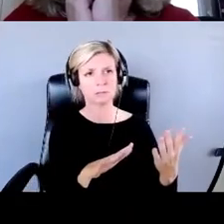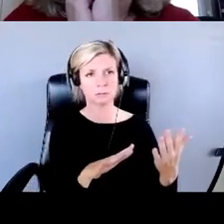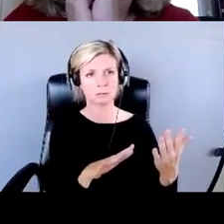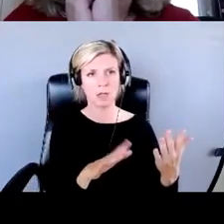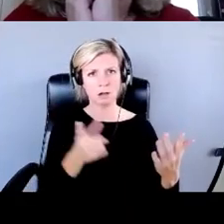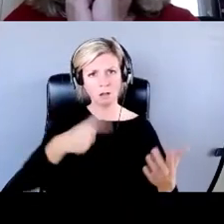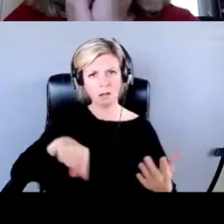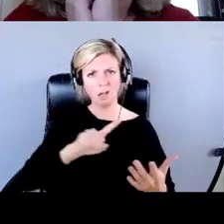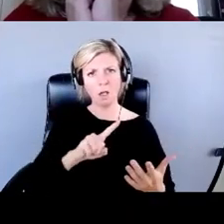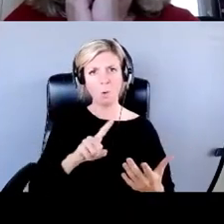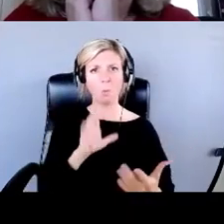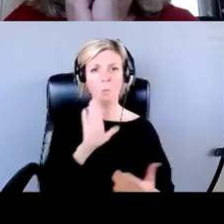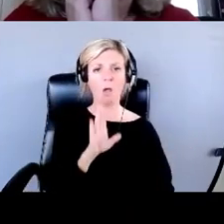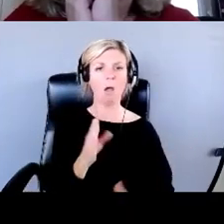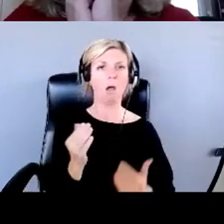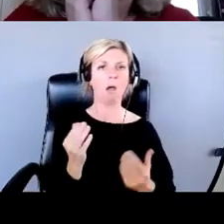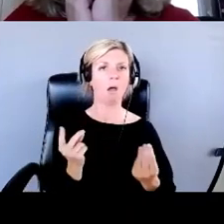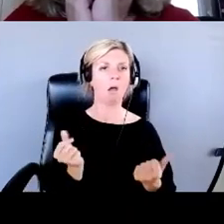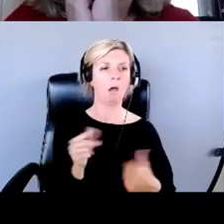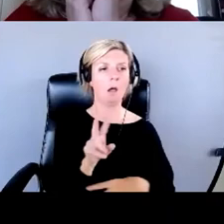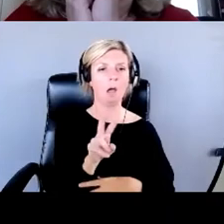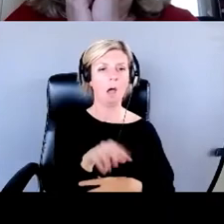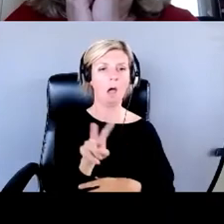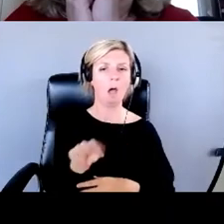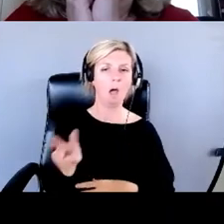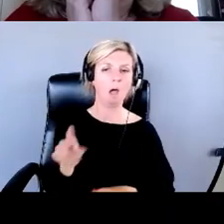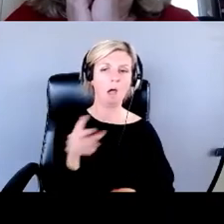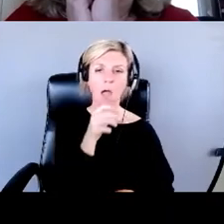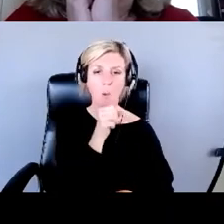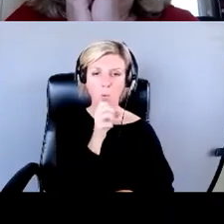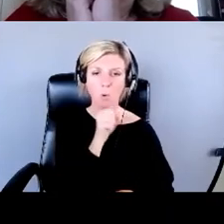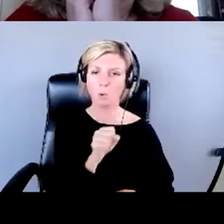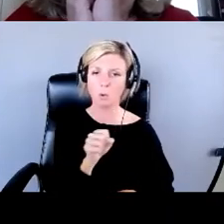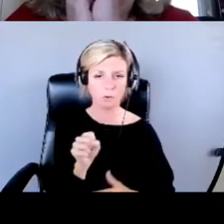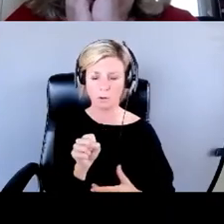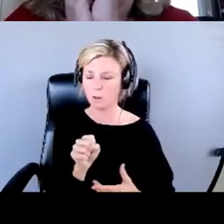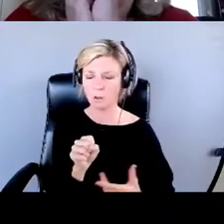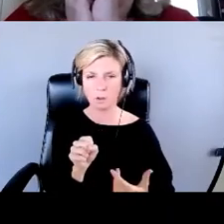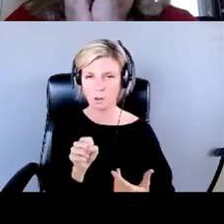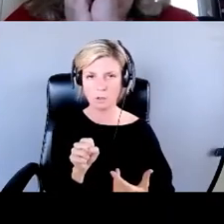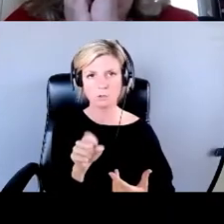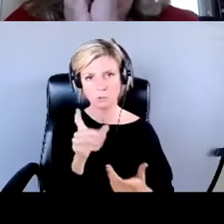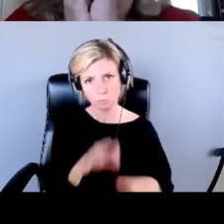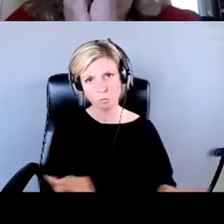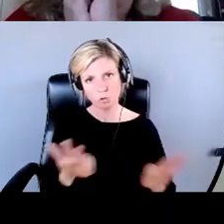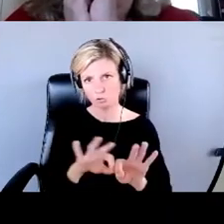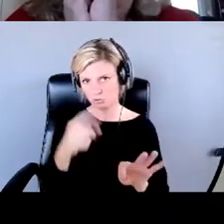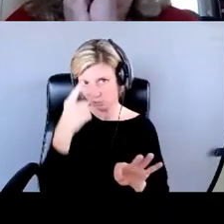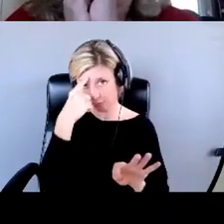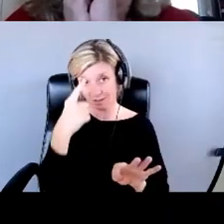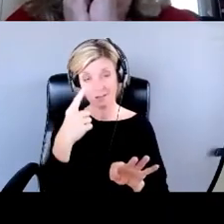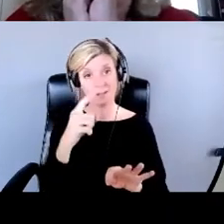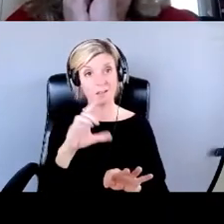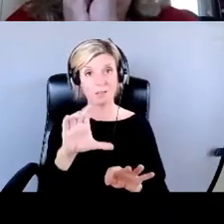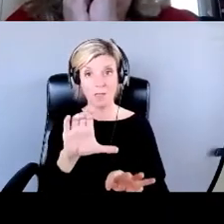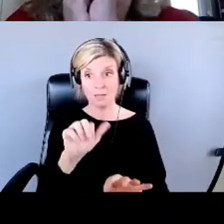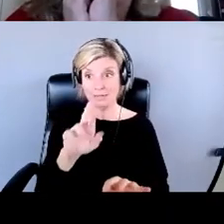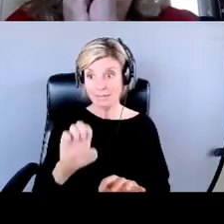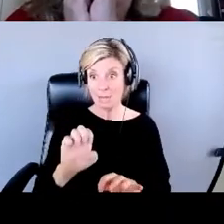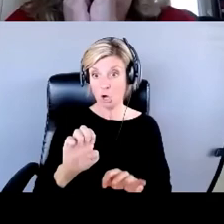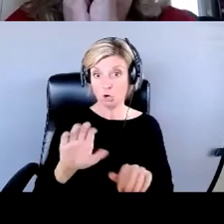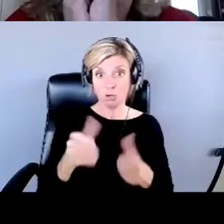that's happening throughout with regard to caregiver burden, dependency, about people not complaining,